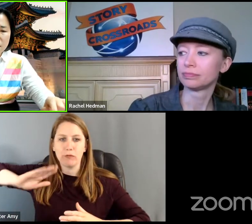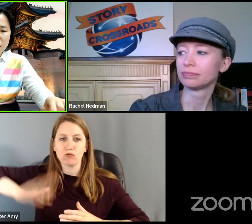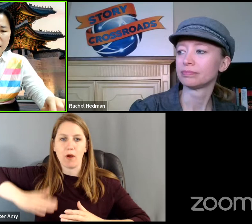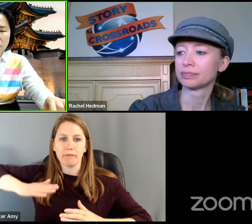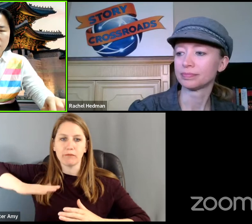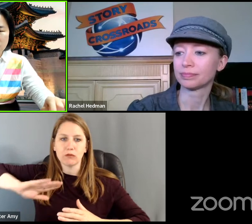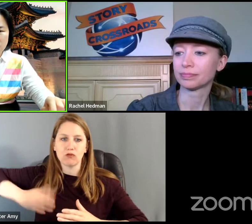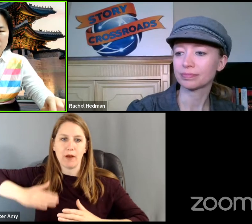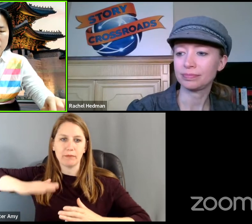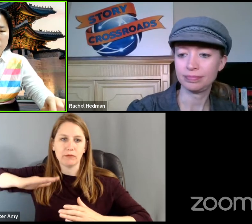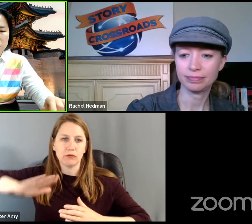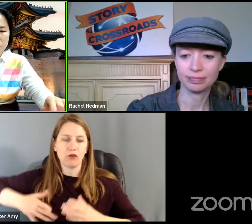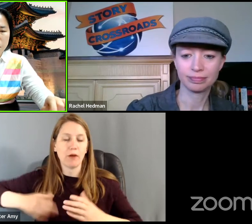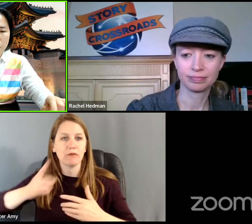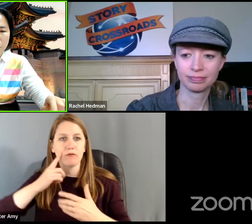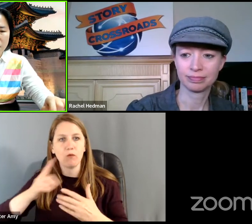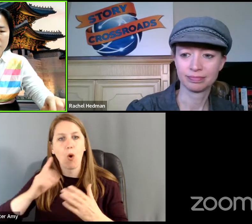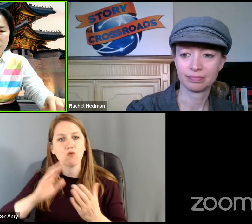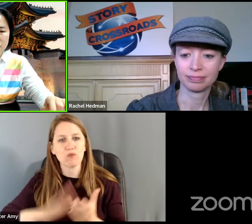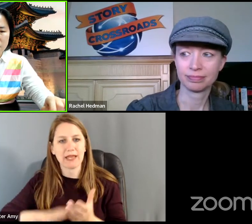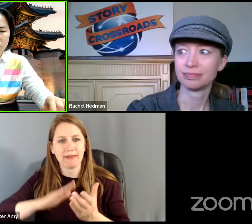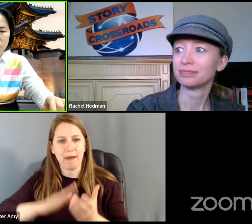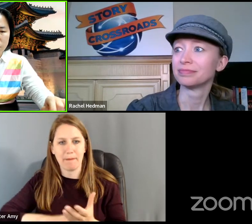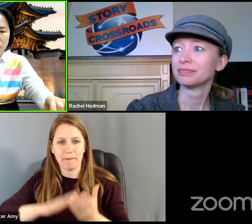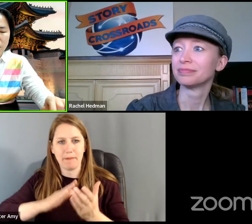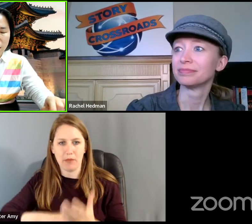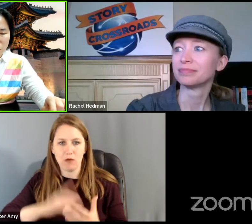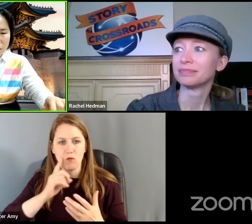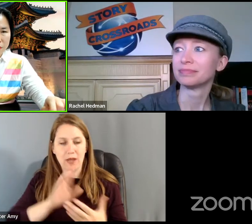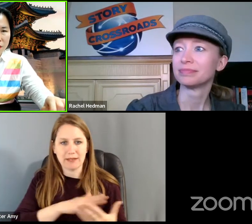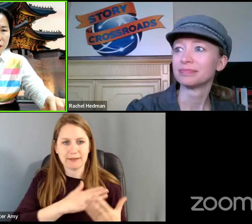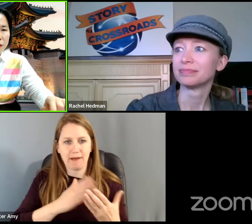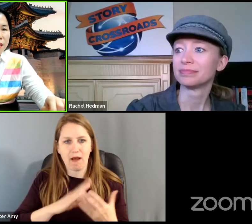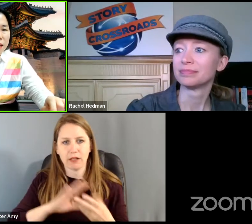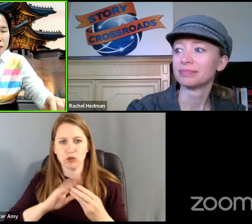It has gained considerable popularity.